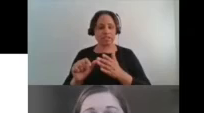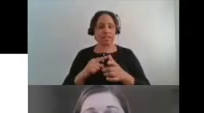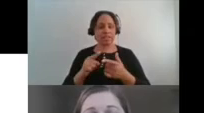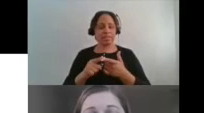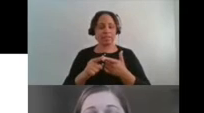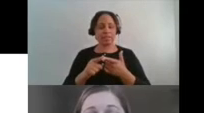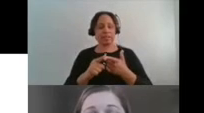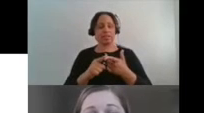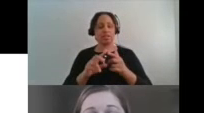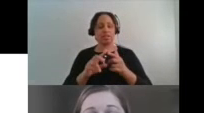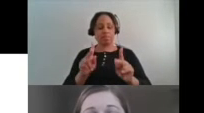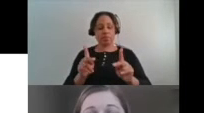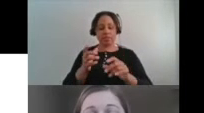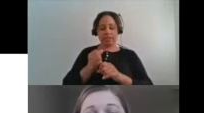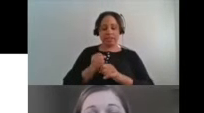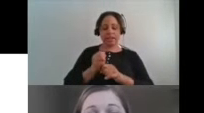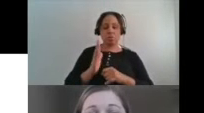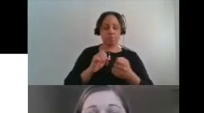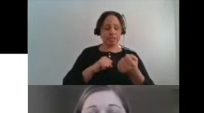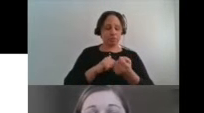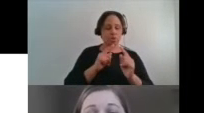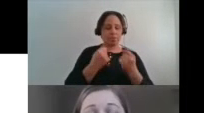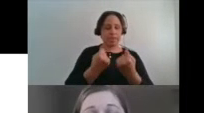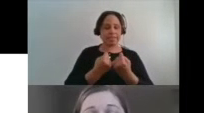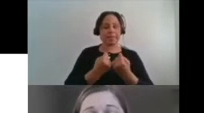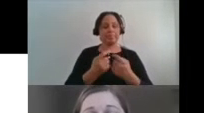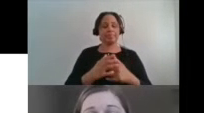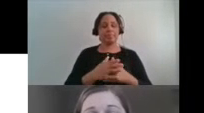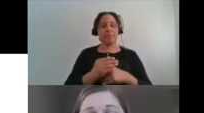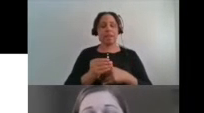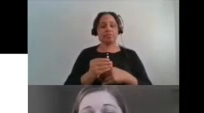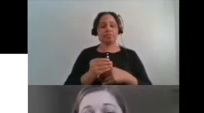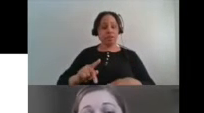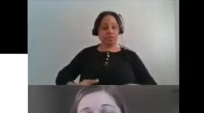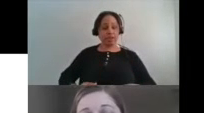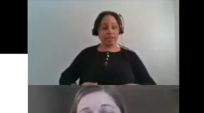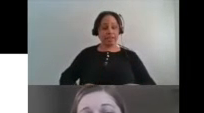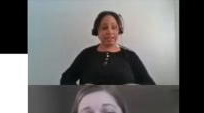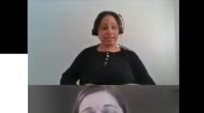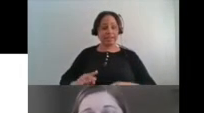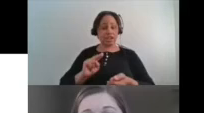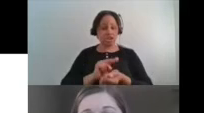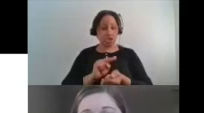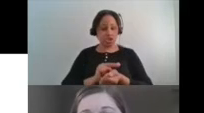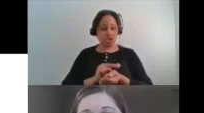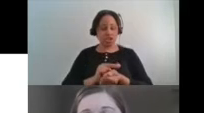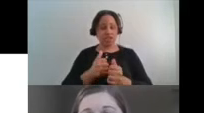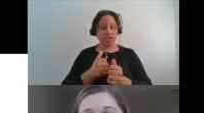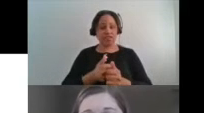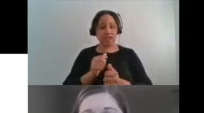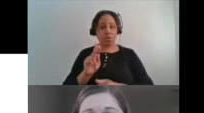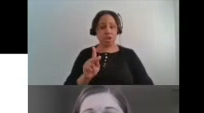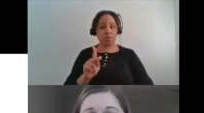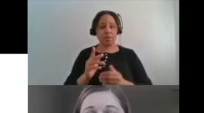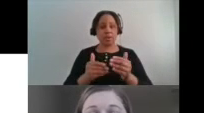followed by that same nurse coordinator. And so for kidneys, there's follow-up post-op, 6, 12, and 24 months